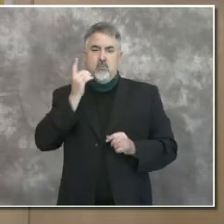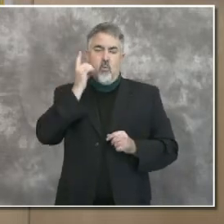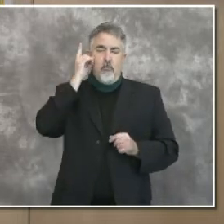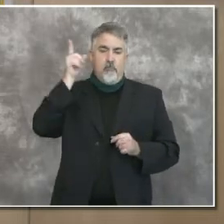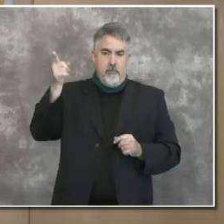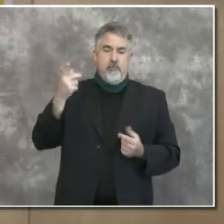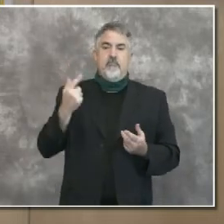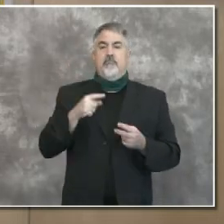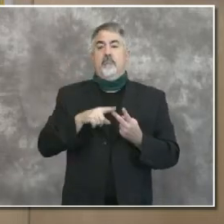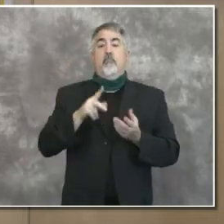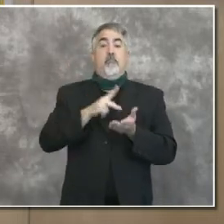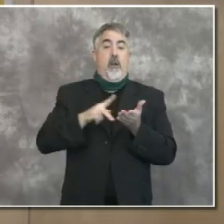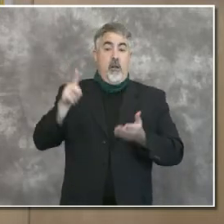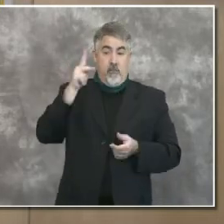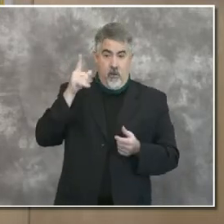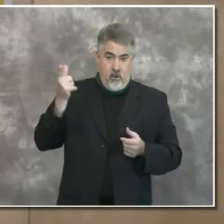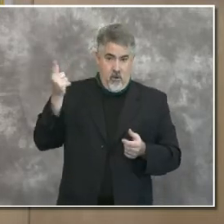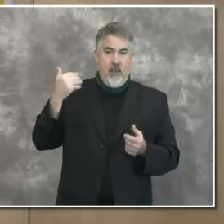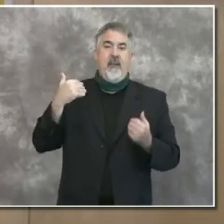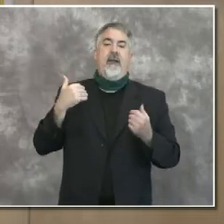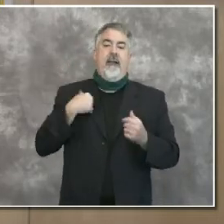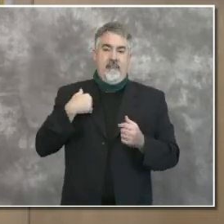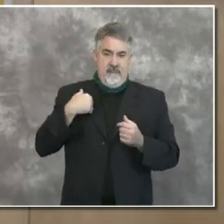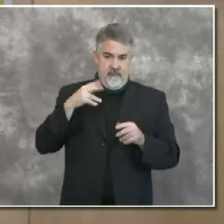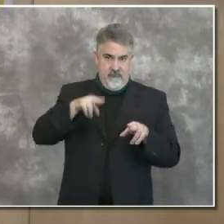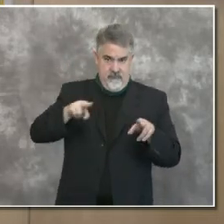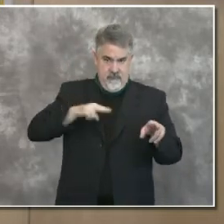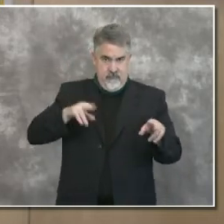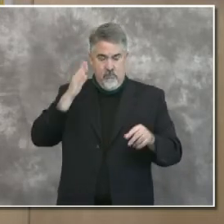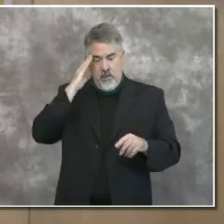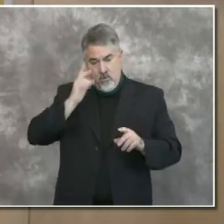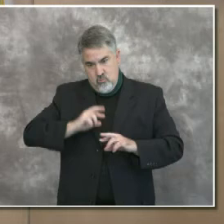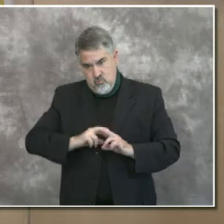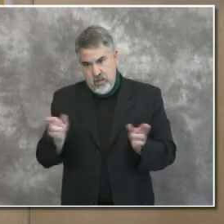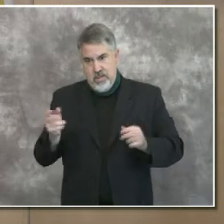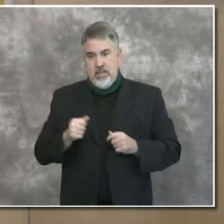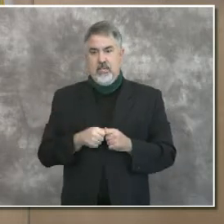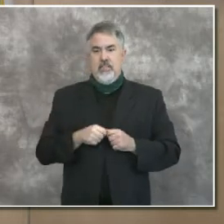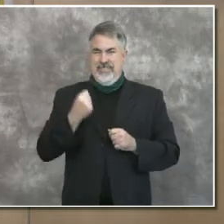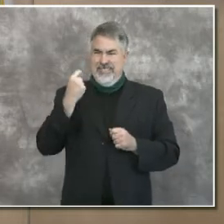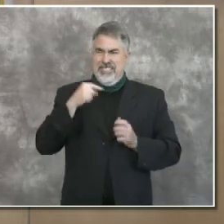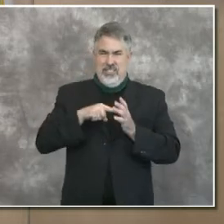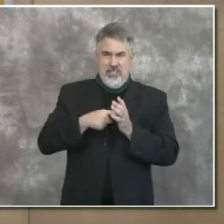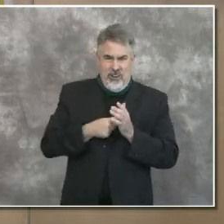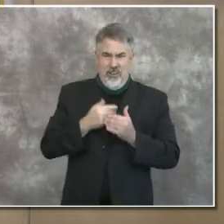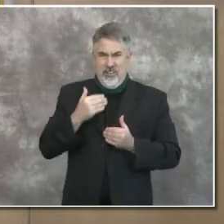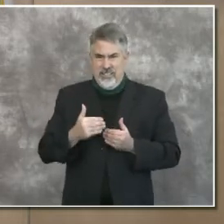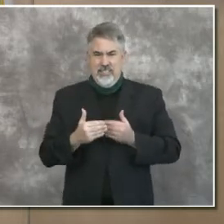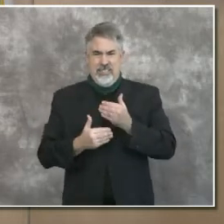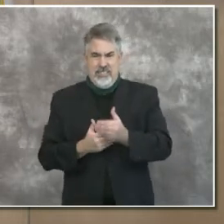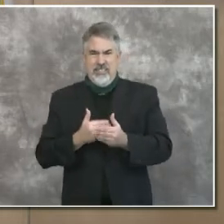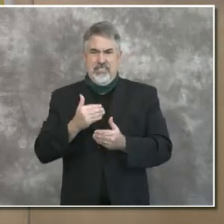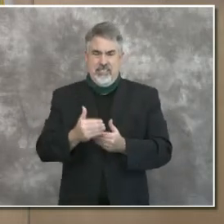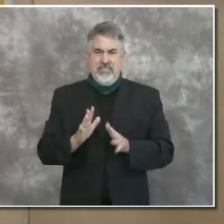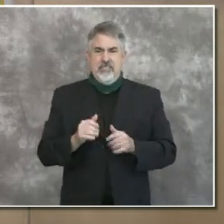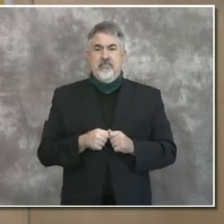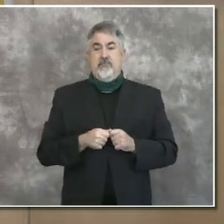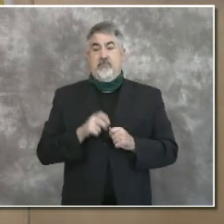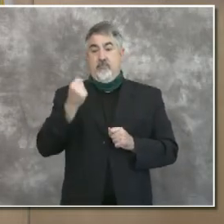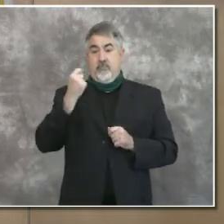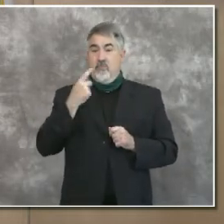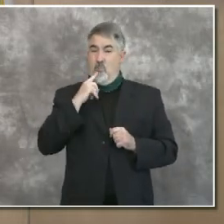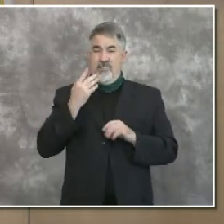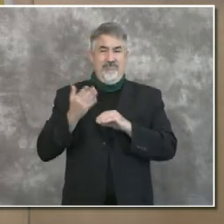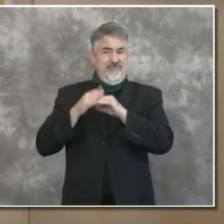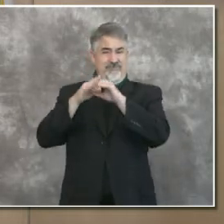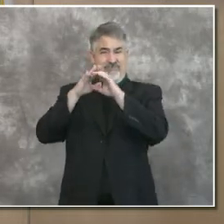Escondido. These remain as our initial steps, and in the coming days and weeks, we'll be accelerating all 3 components